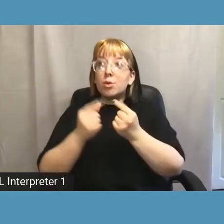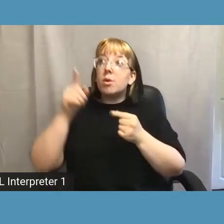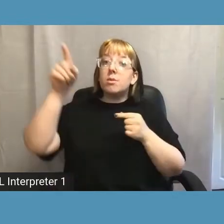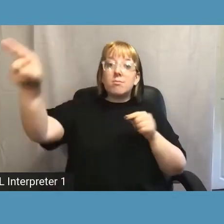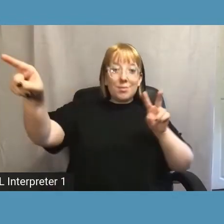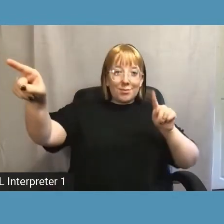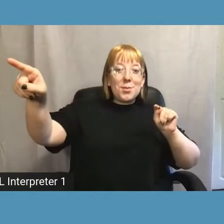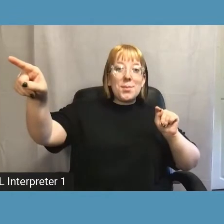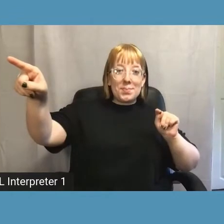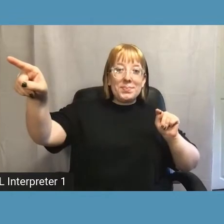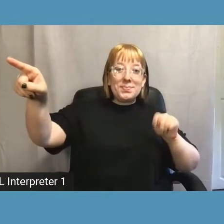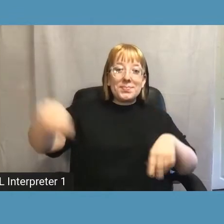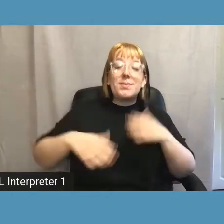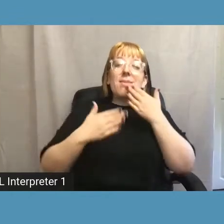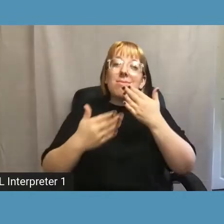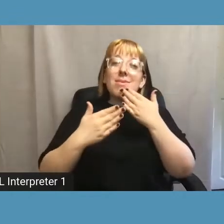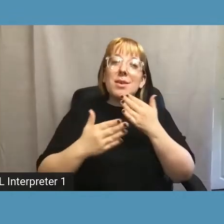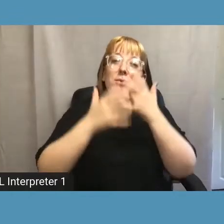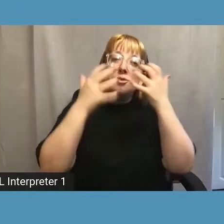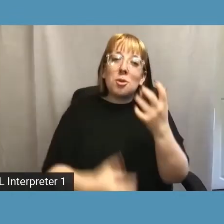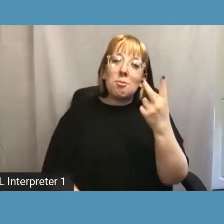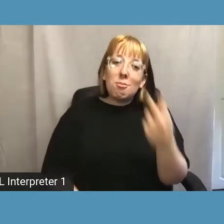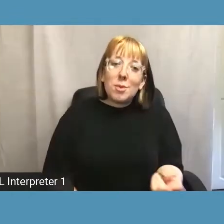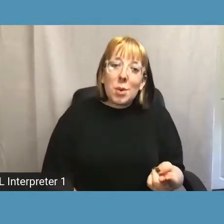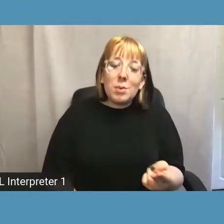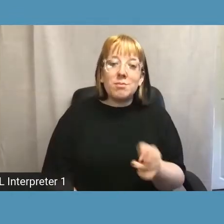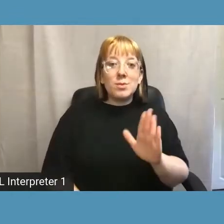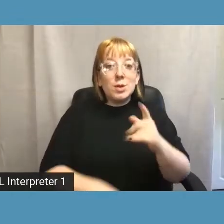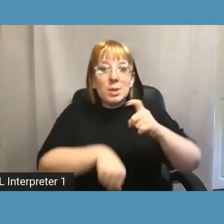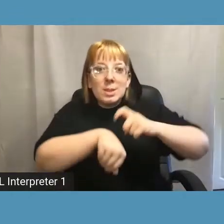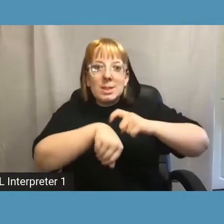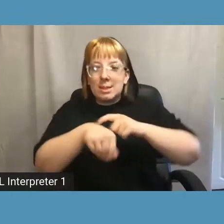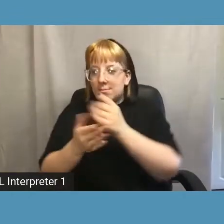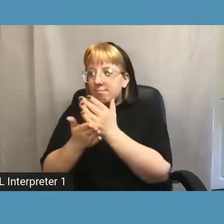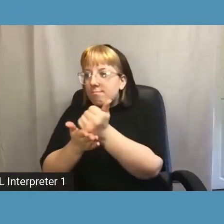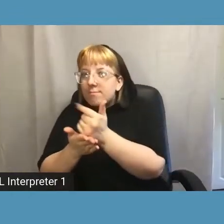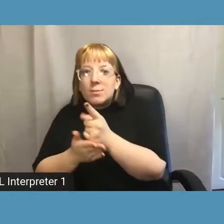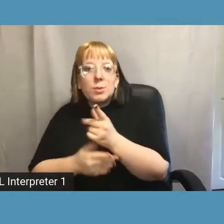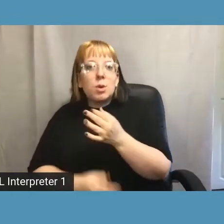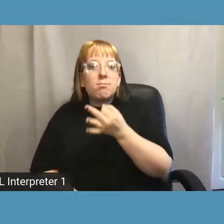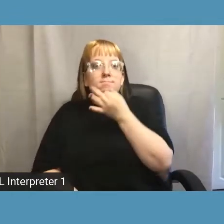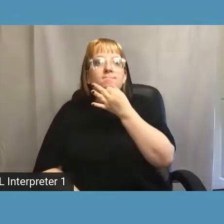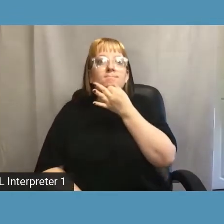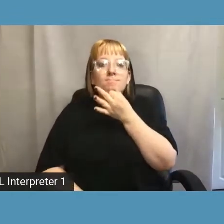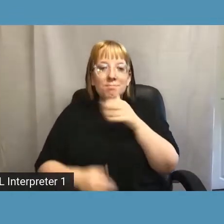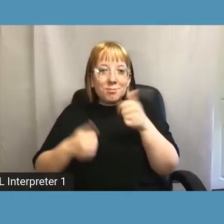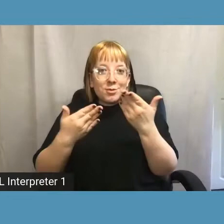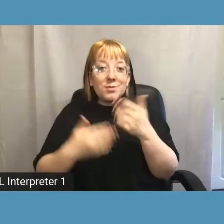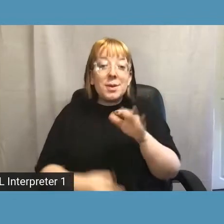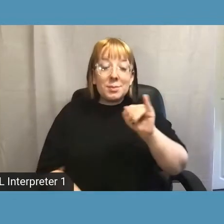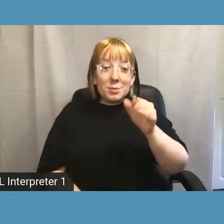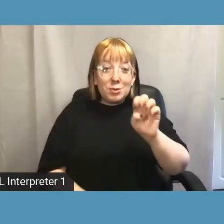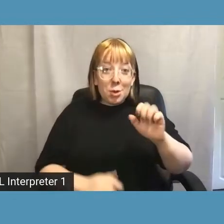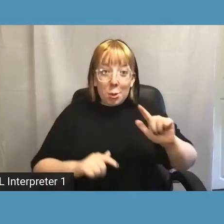Vermont. Thanks so much to you both for your time and expertise. Joe, over to you.